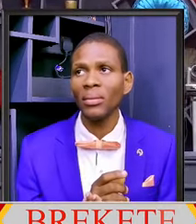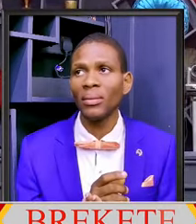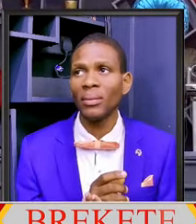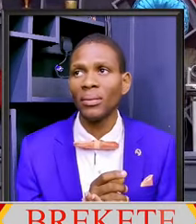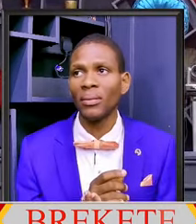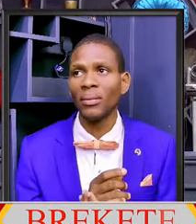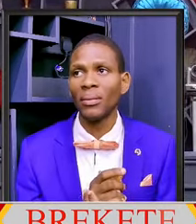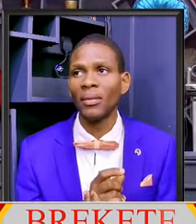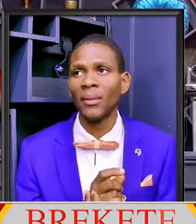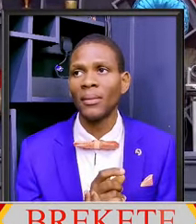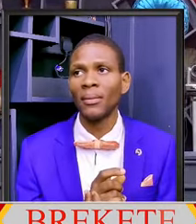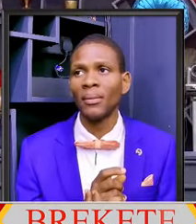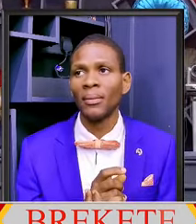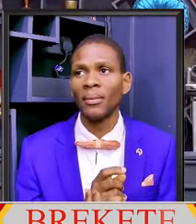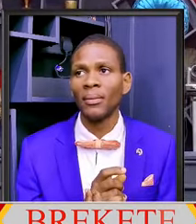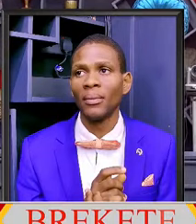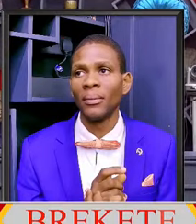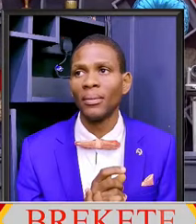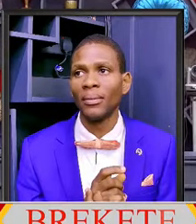Yes.